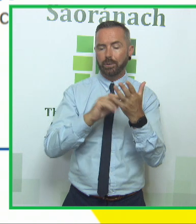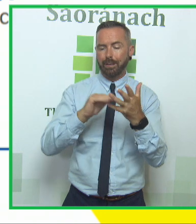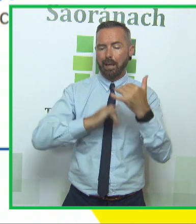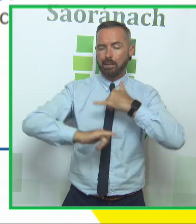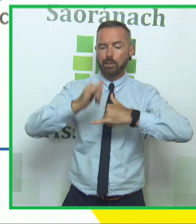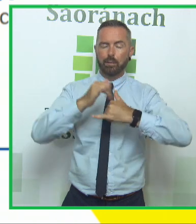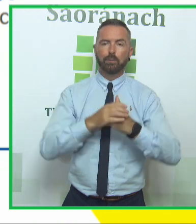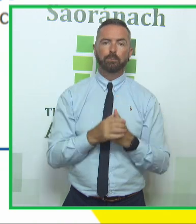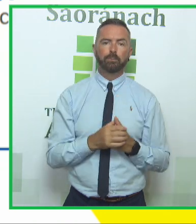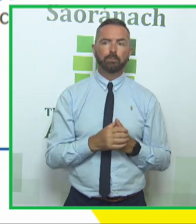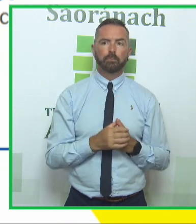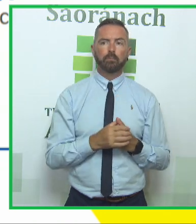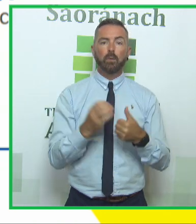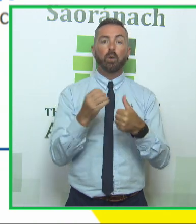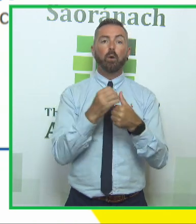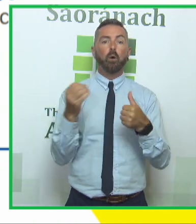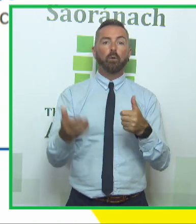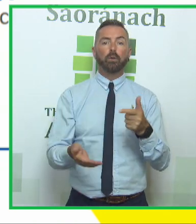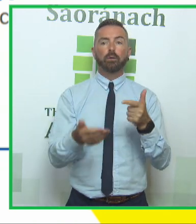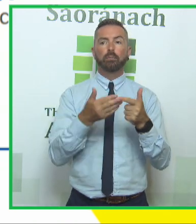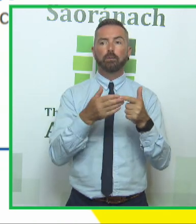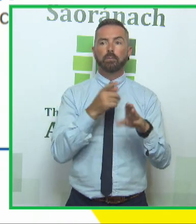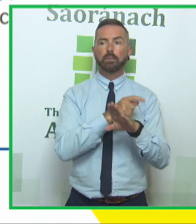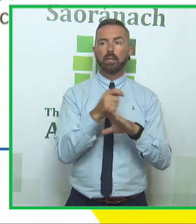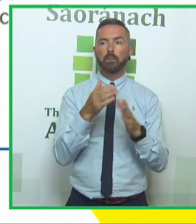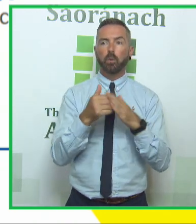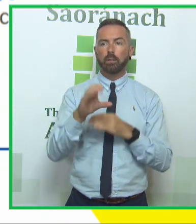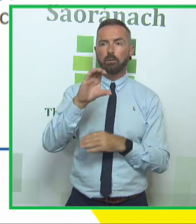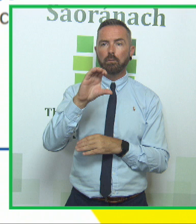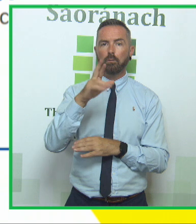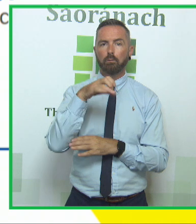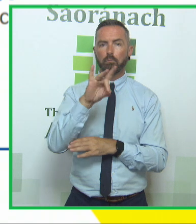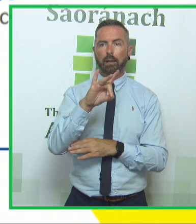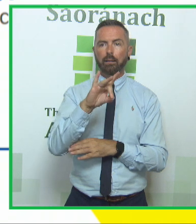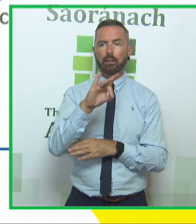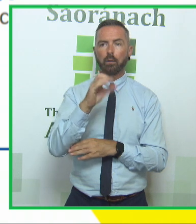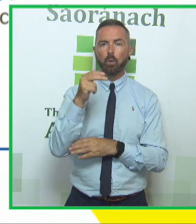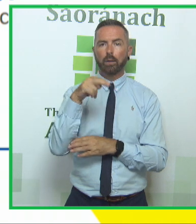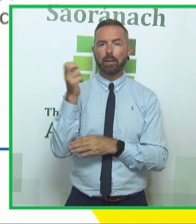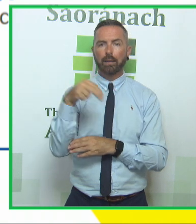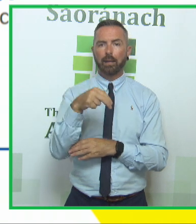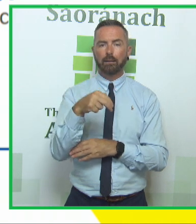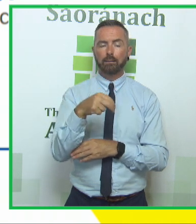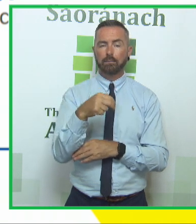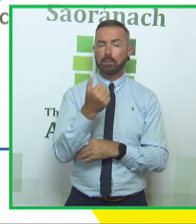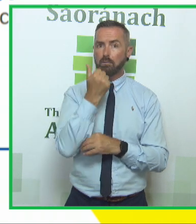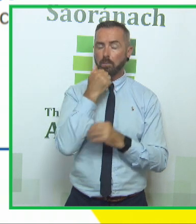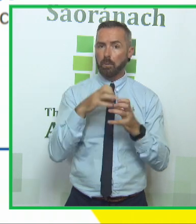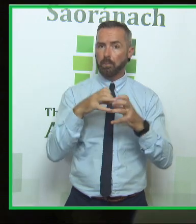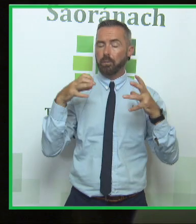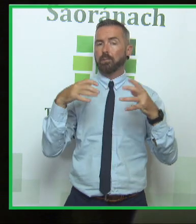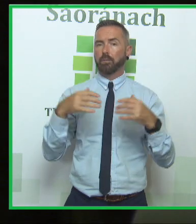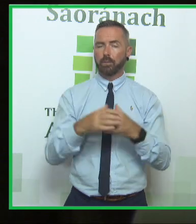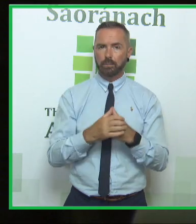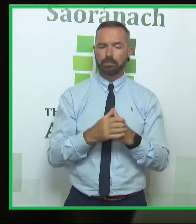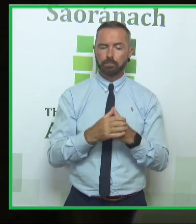year. The other main one that we see is crack cocaine, and the numbers for crack cocaine have increased.